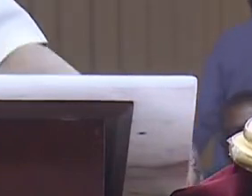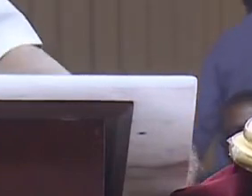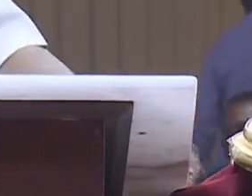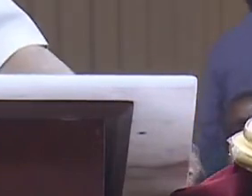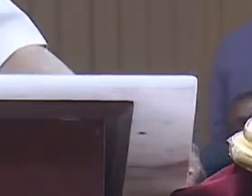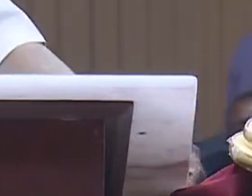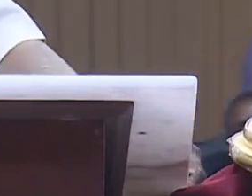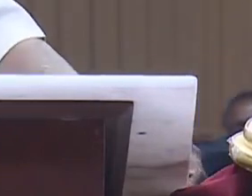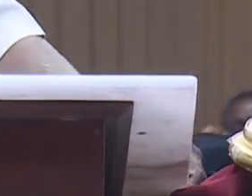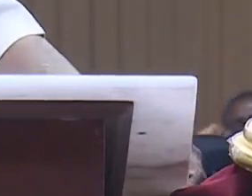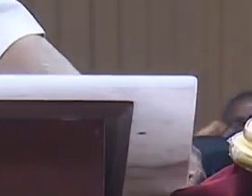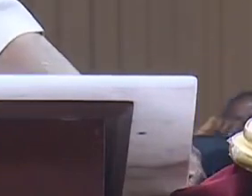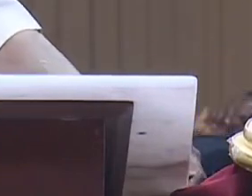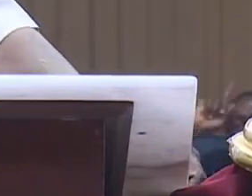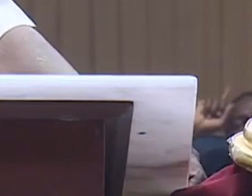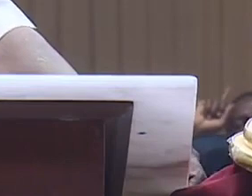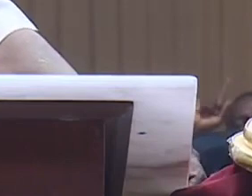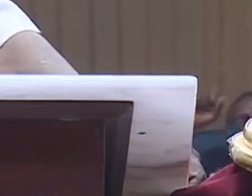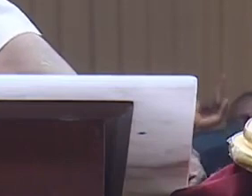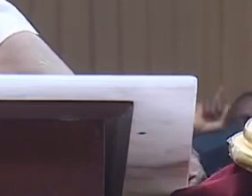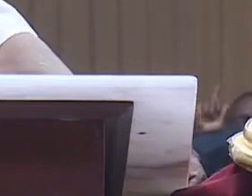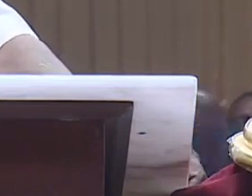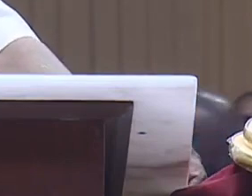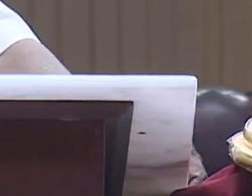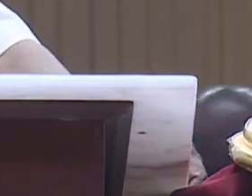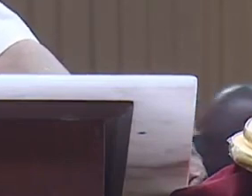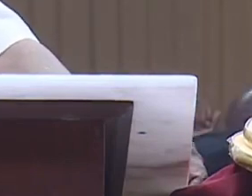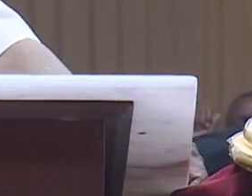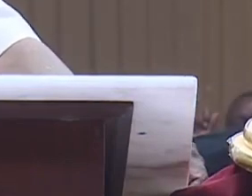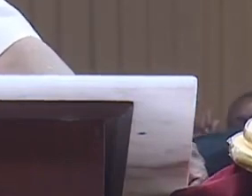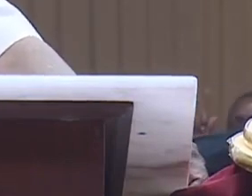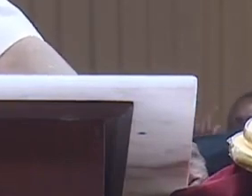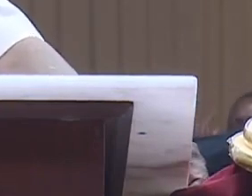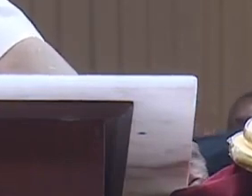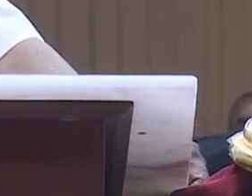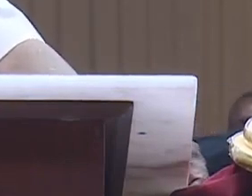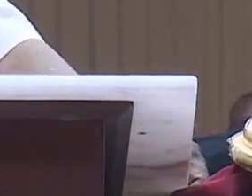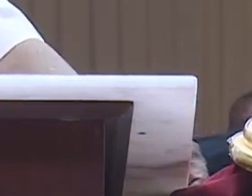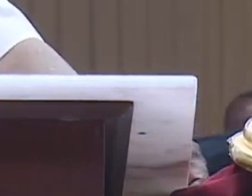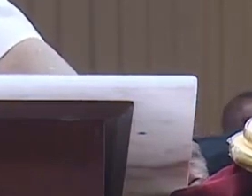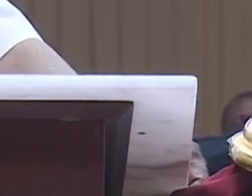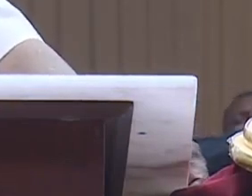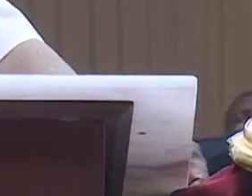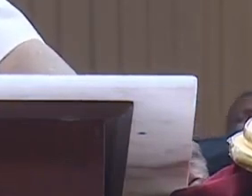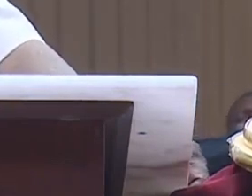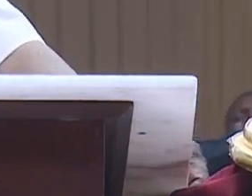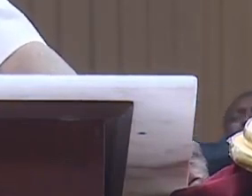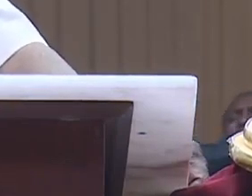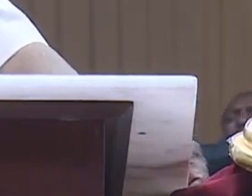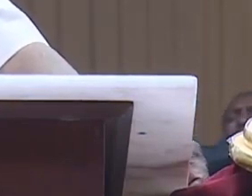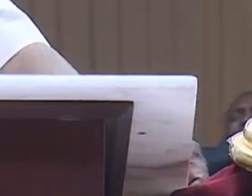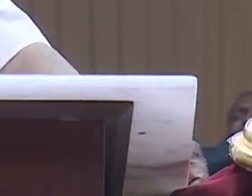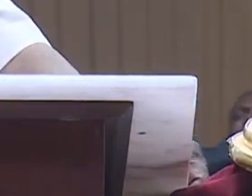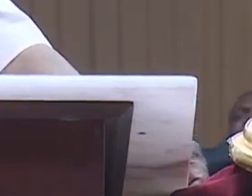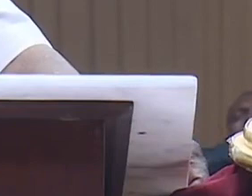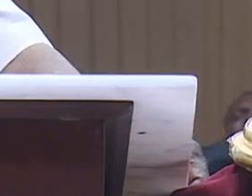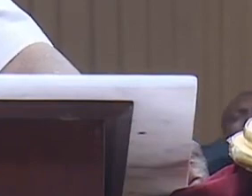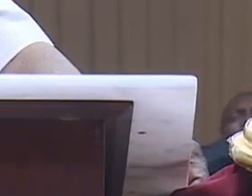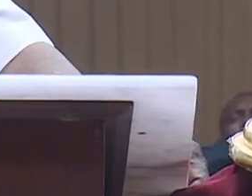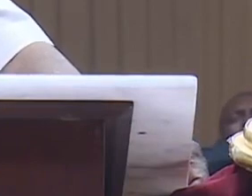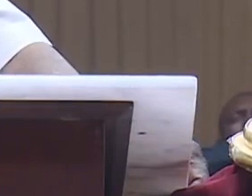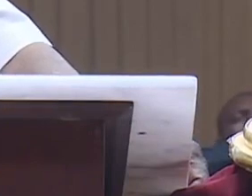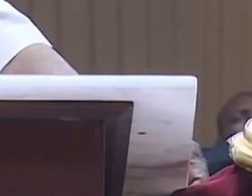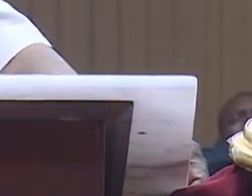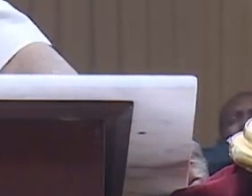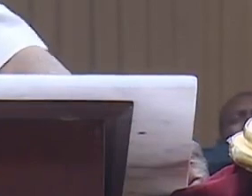tonight, let this particular problem in my life have an encounter, a